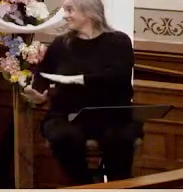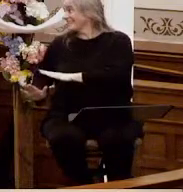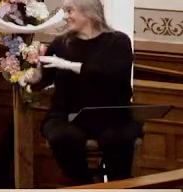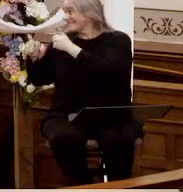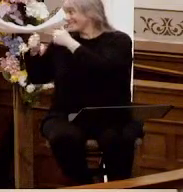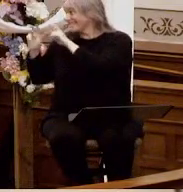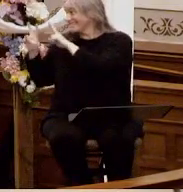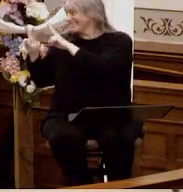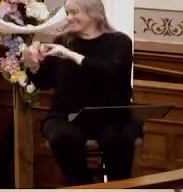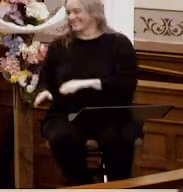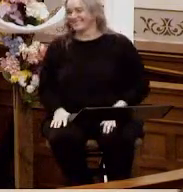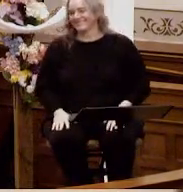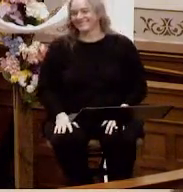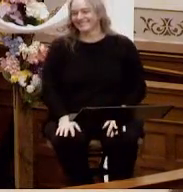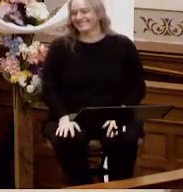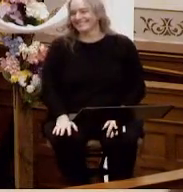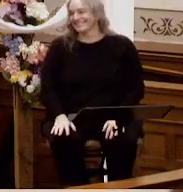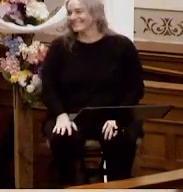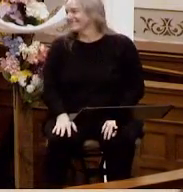Peace.